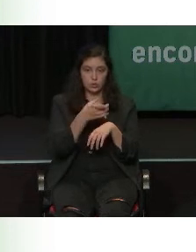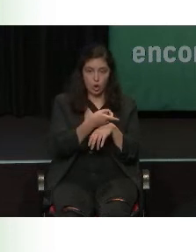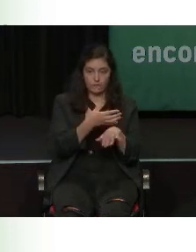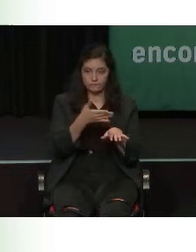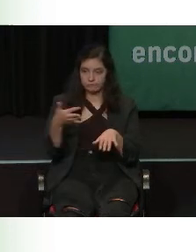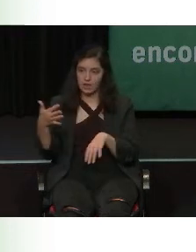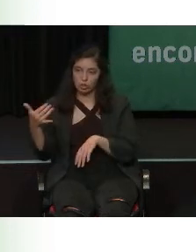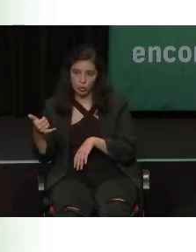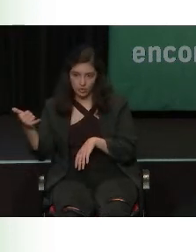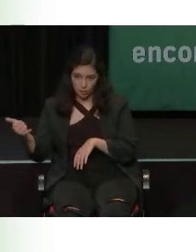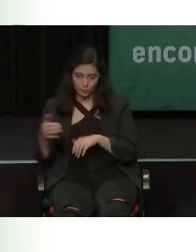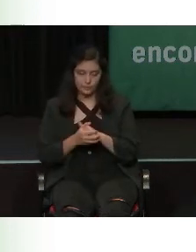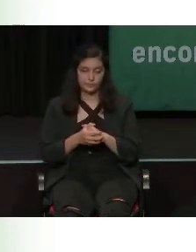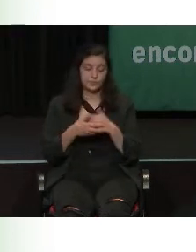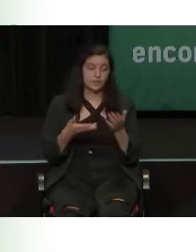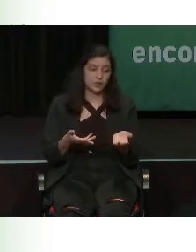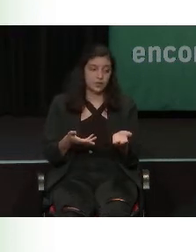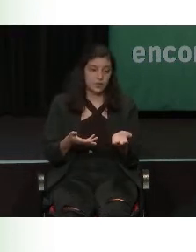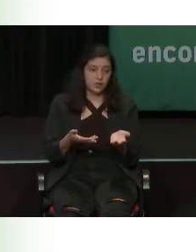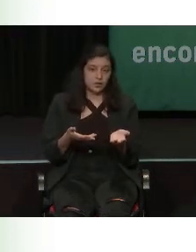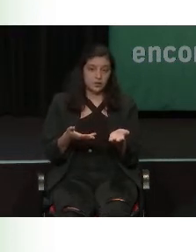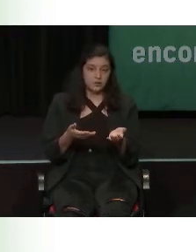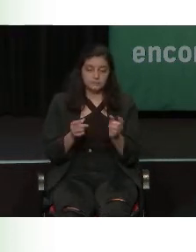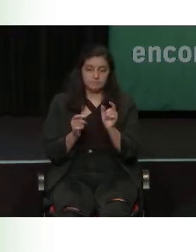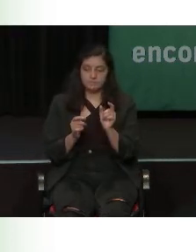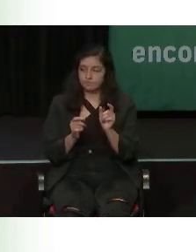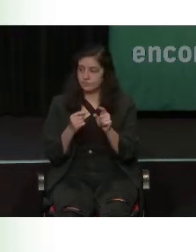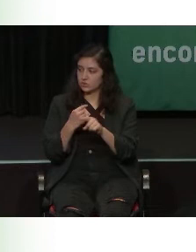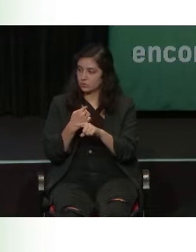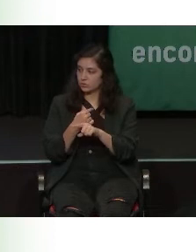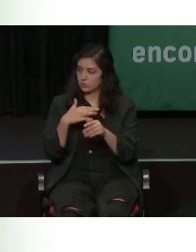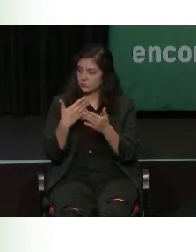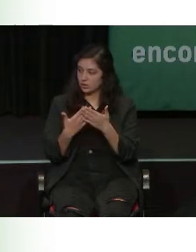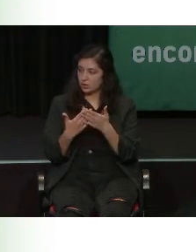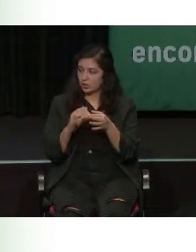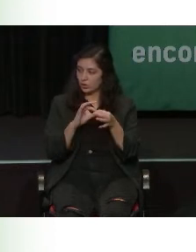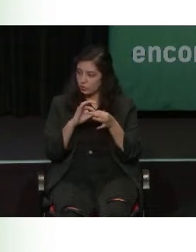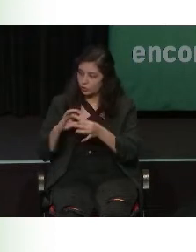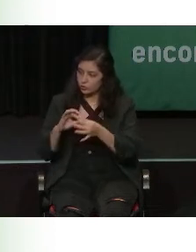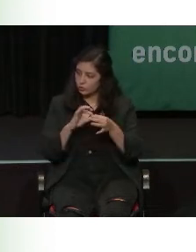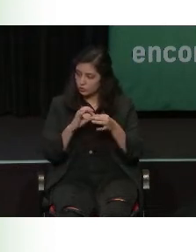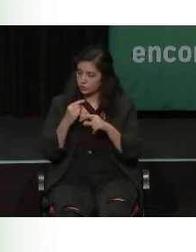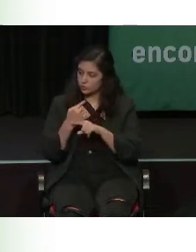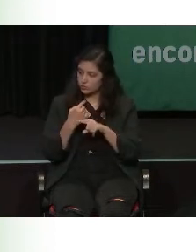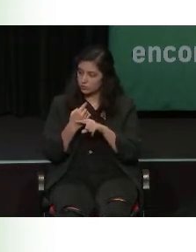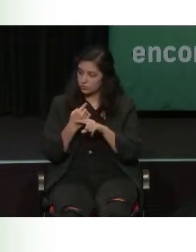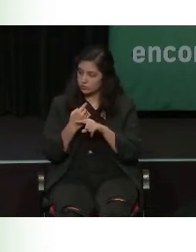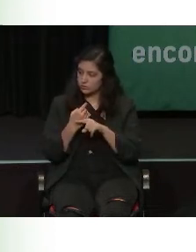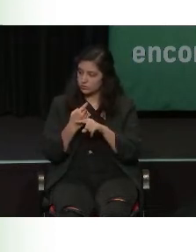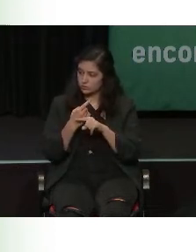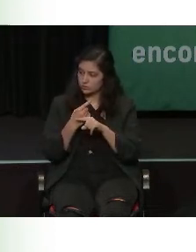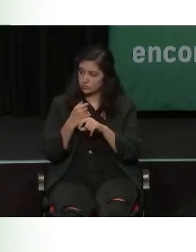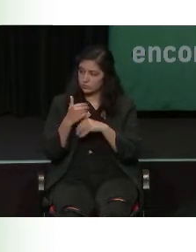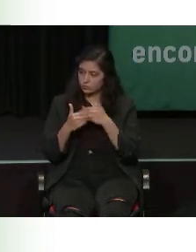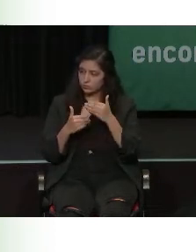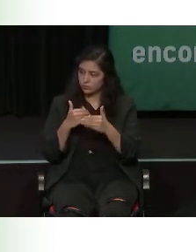22. And this translocation originates a fusion protein, BCR-ABL, that has constitutive